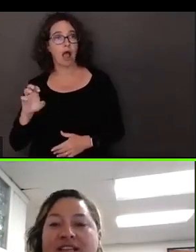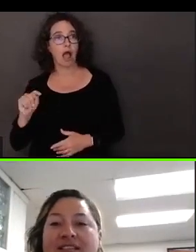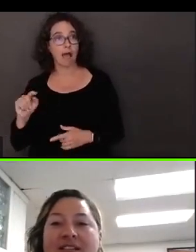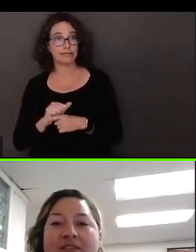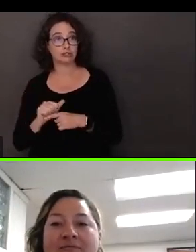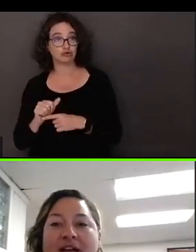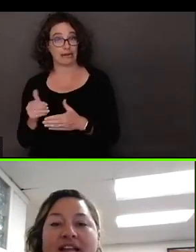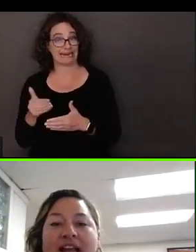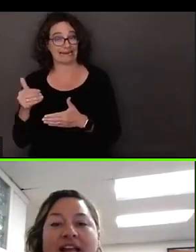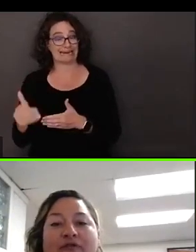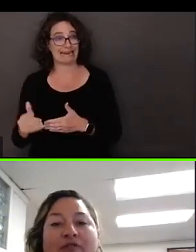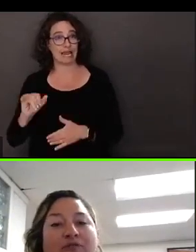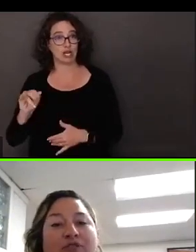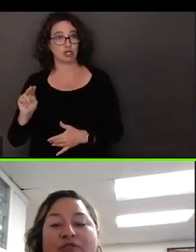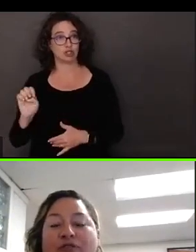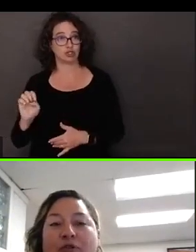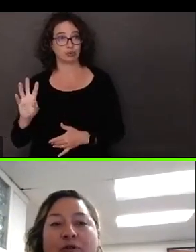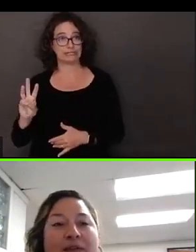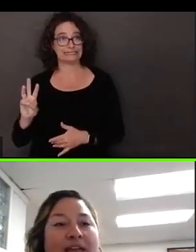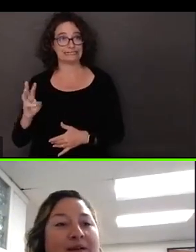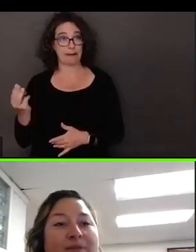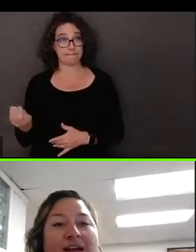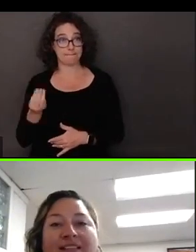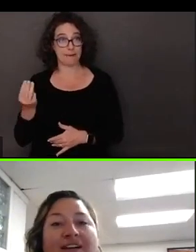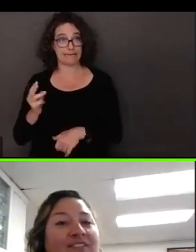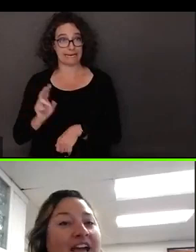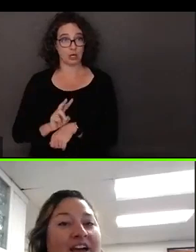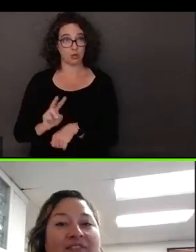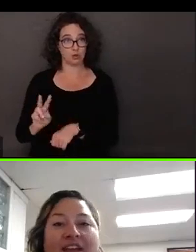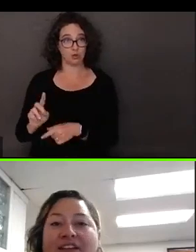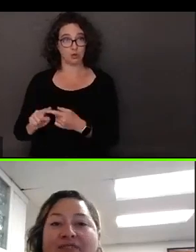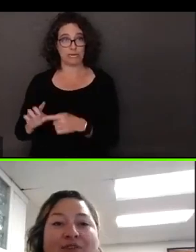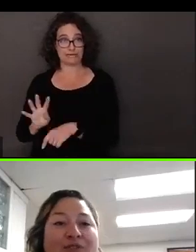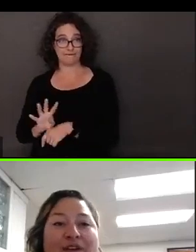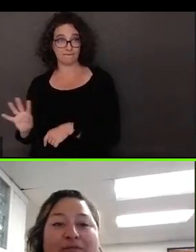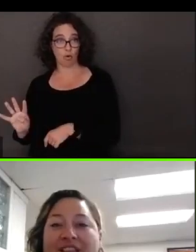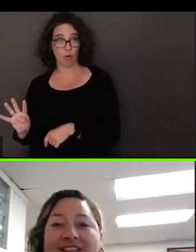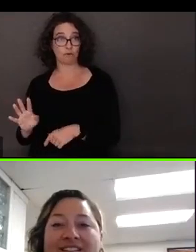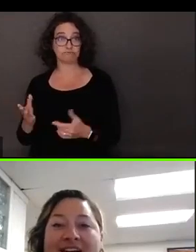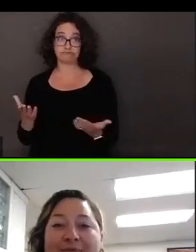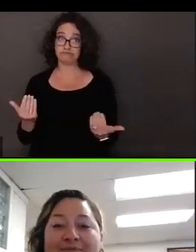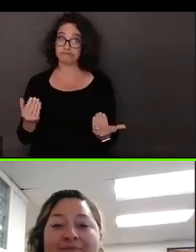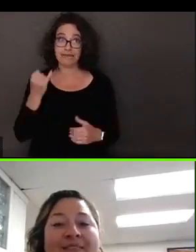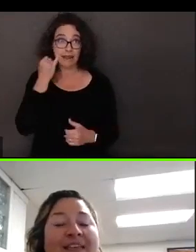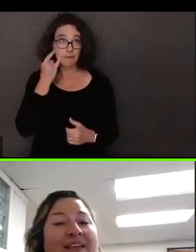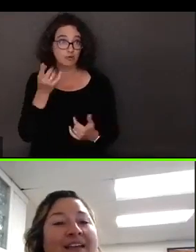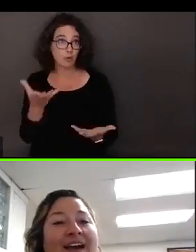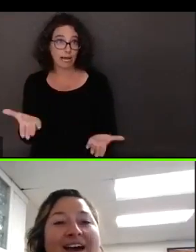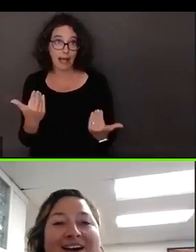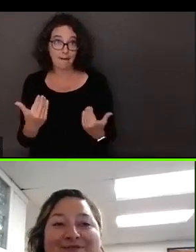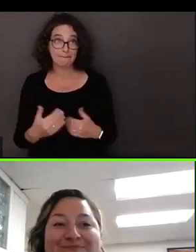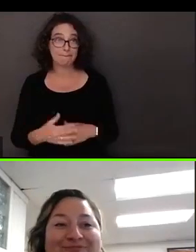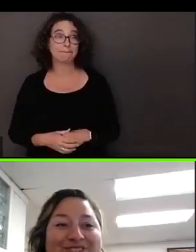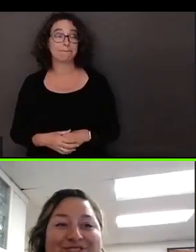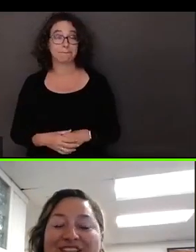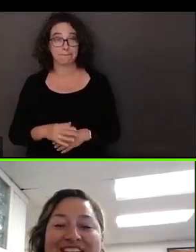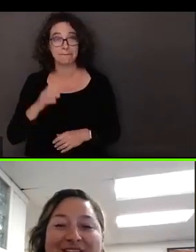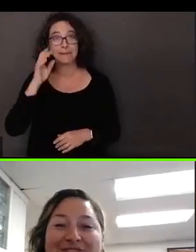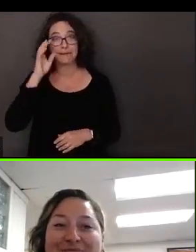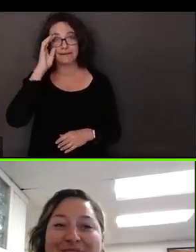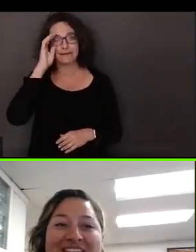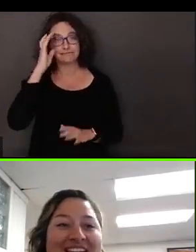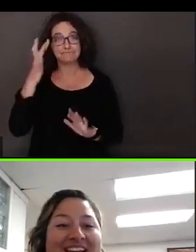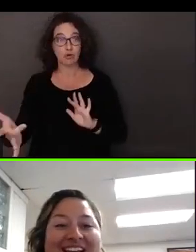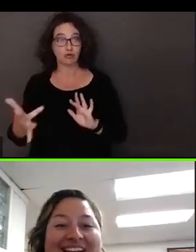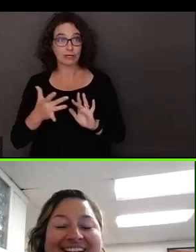June 6th on Monday from 2 to 4 p.m. I'd love to have any of you that would like to come. Just reach